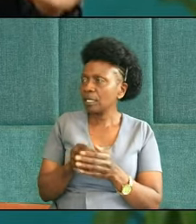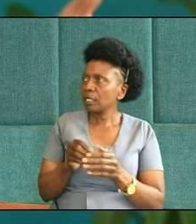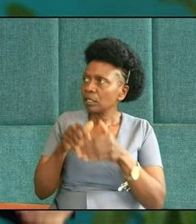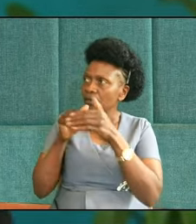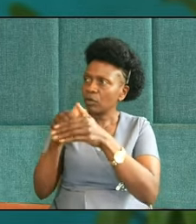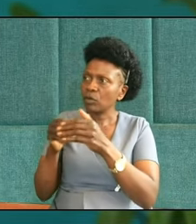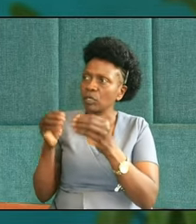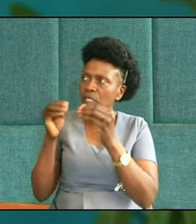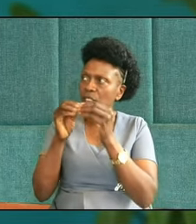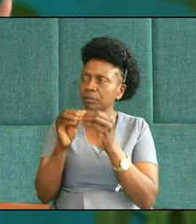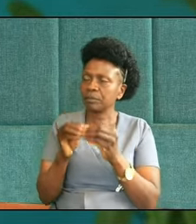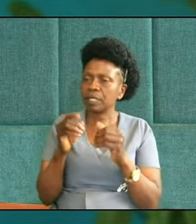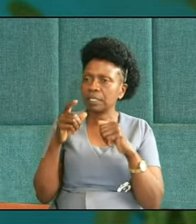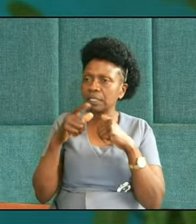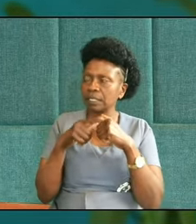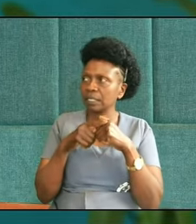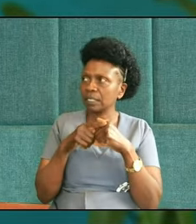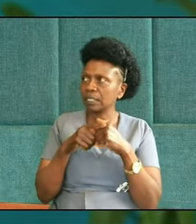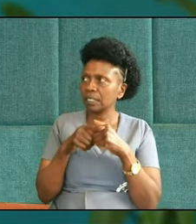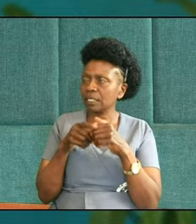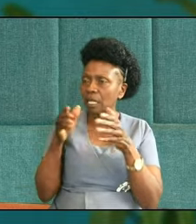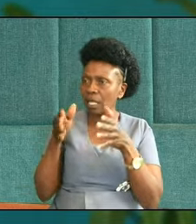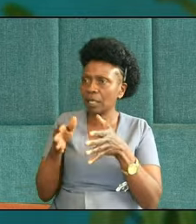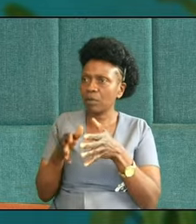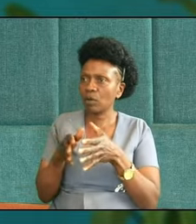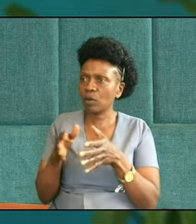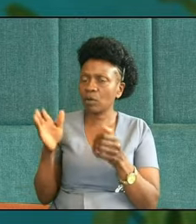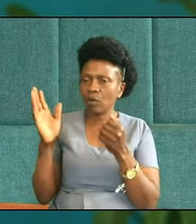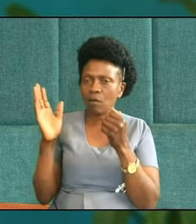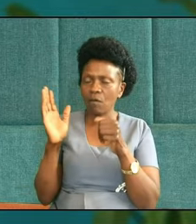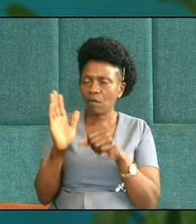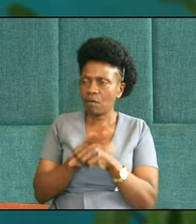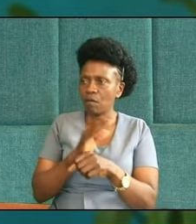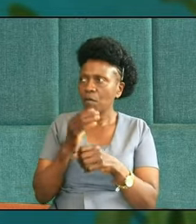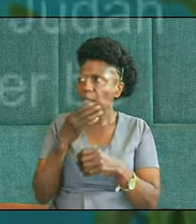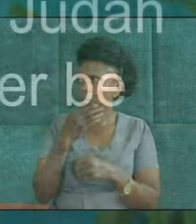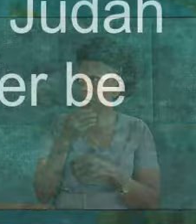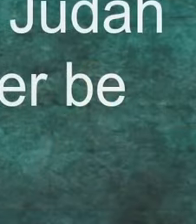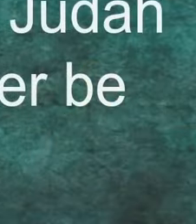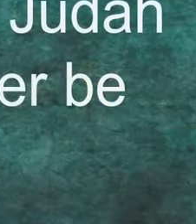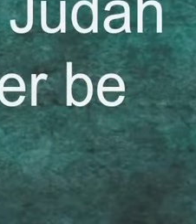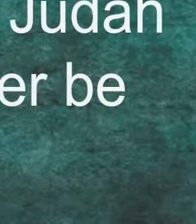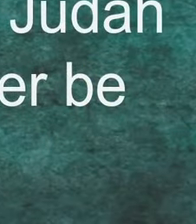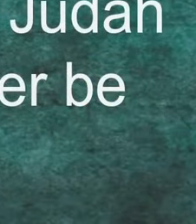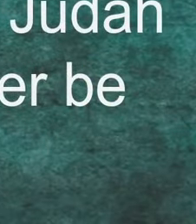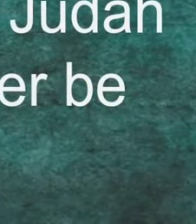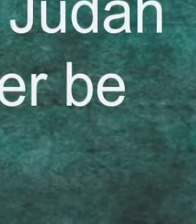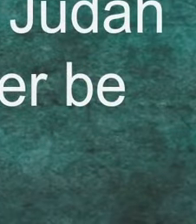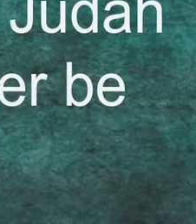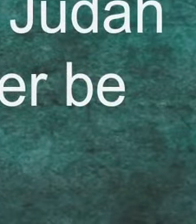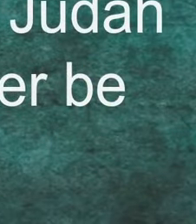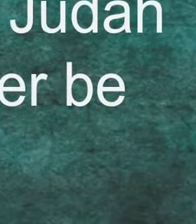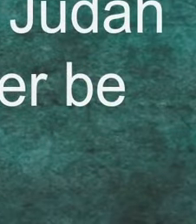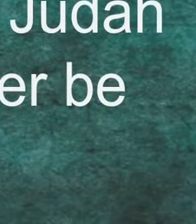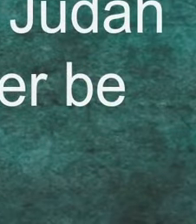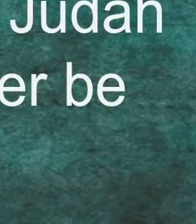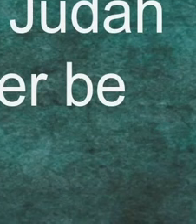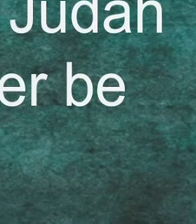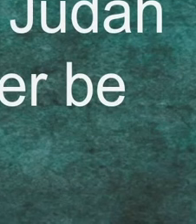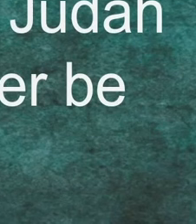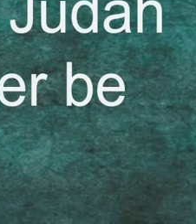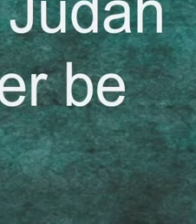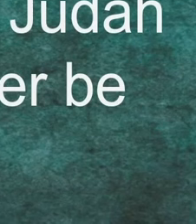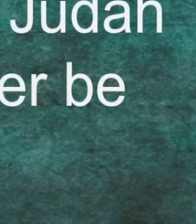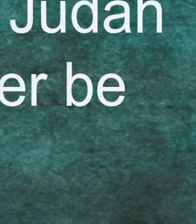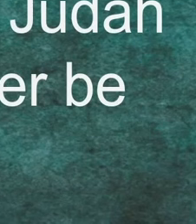then, Genesis chapter 38 verse 24 says, about three months later, Judah was told, Tamar, your daughter-in-law has